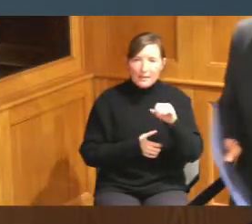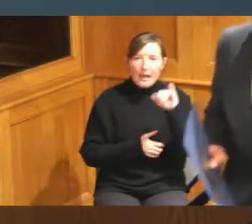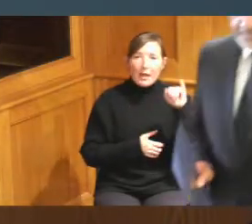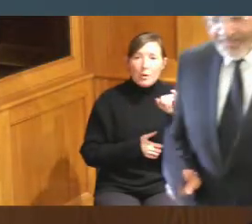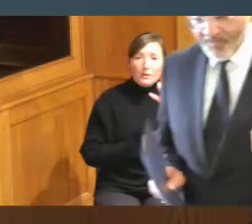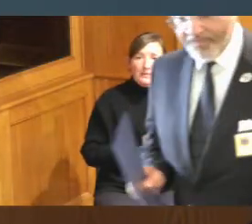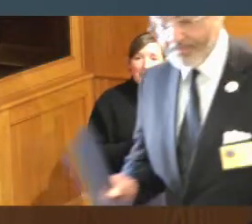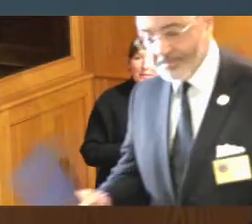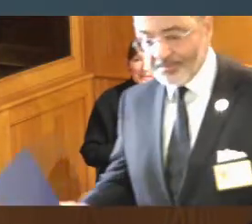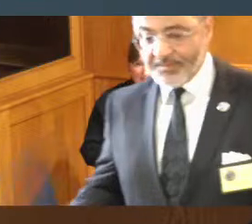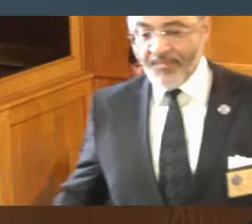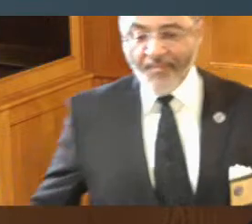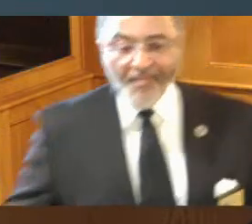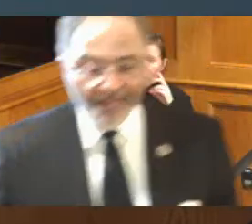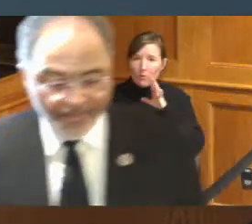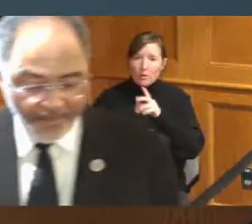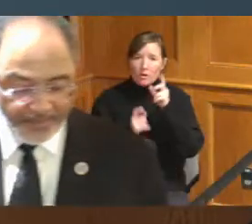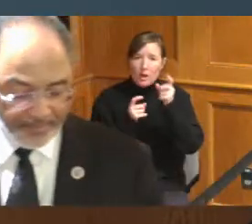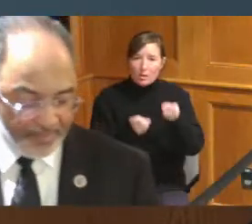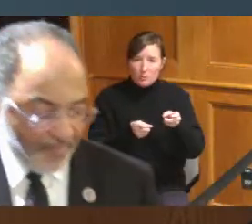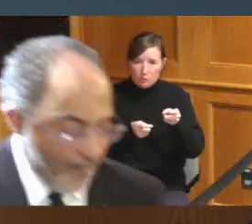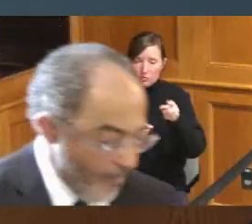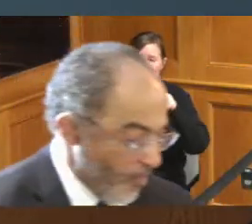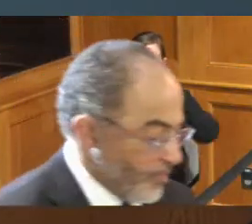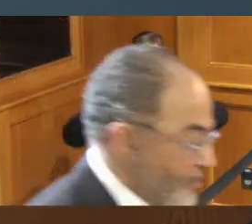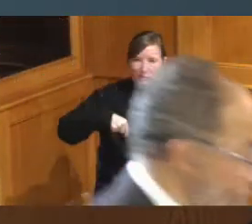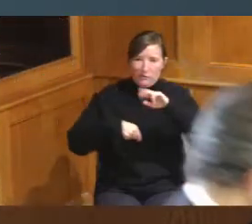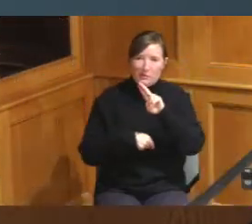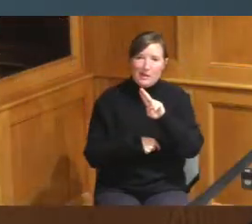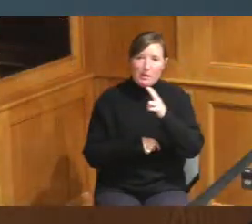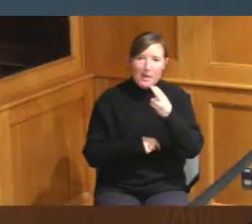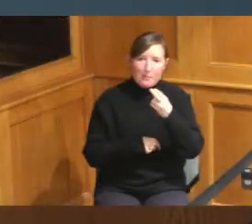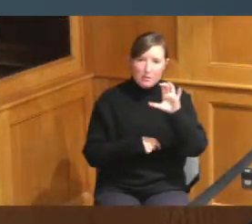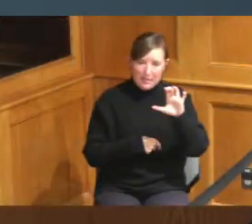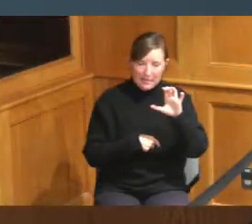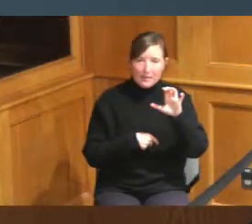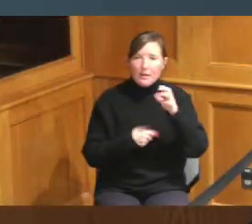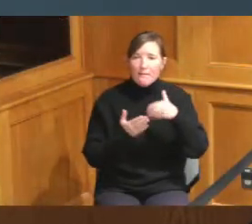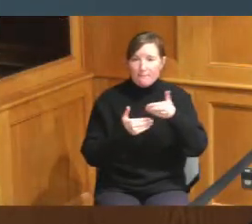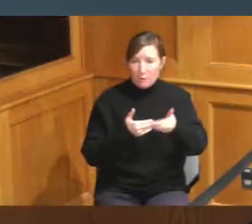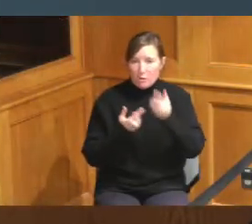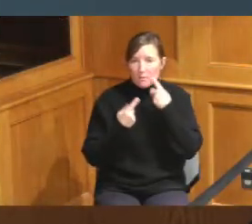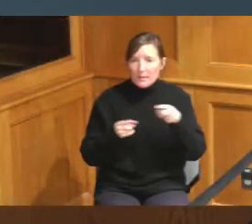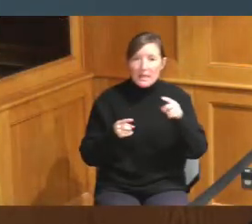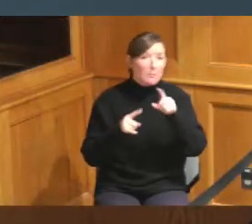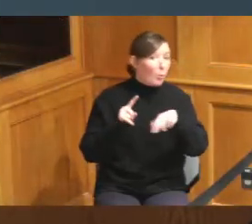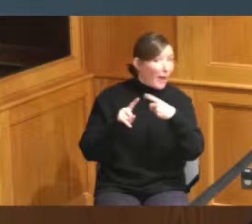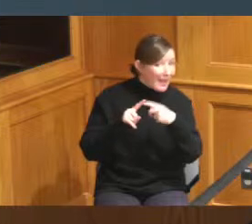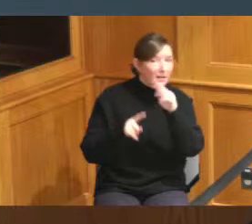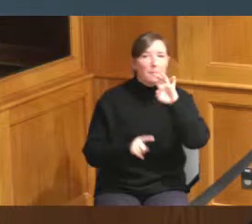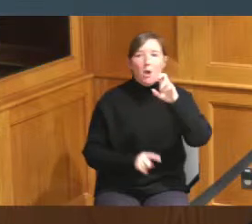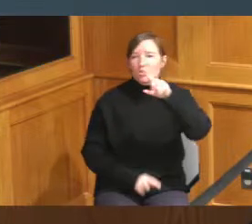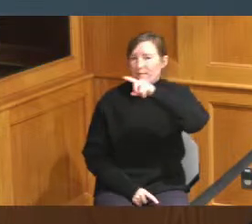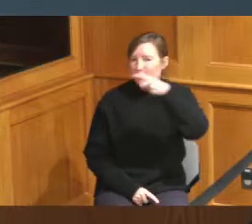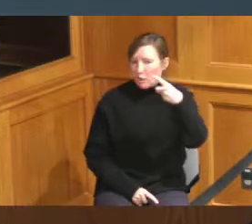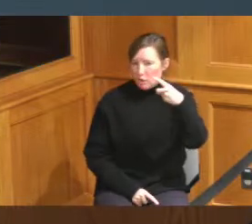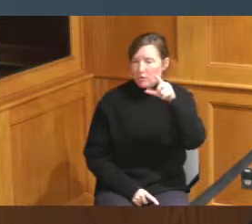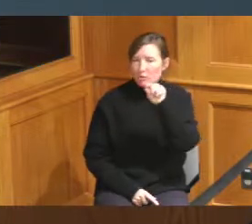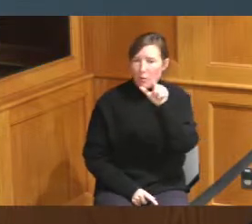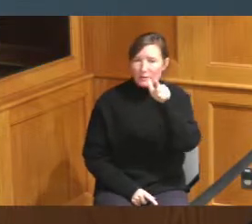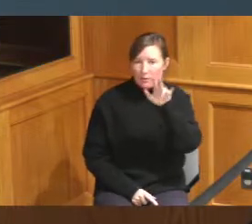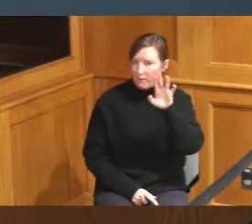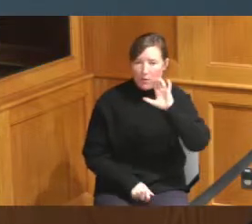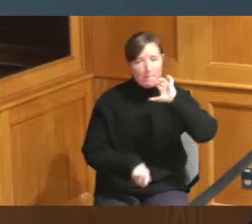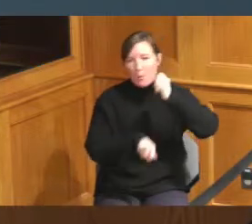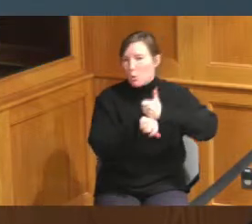Sigma Sigma, for their contributions to Hamilton County. Be it further proclaimed that March the 1st, 2024 will be known